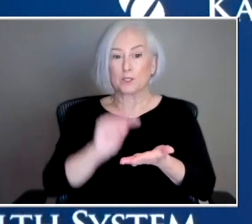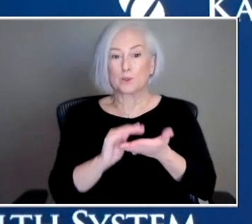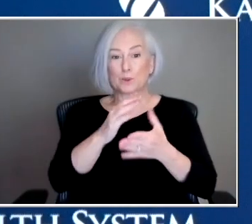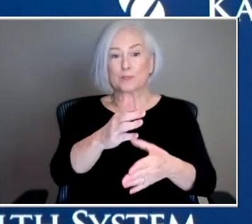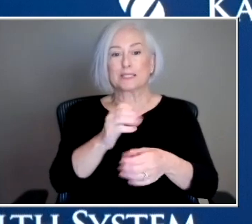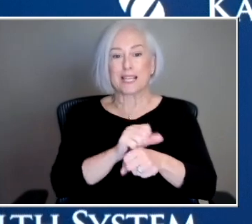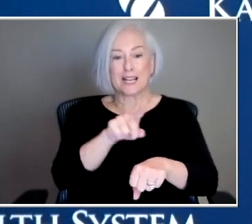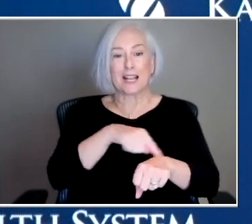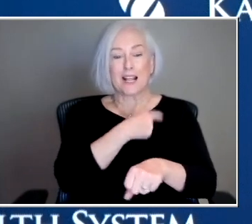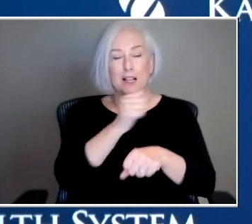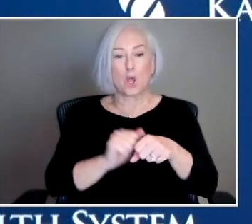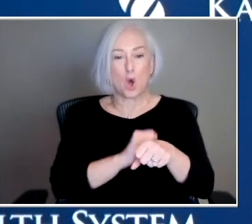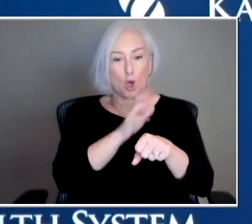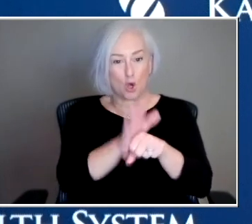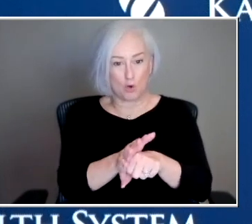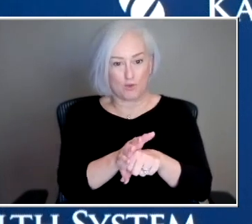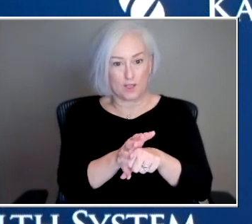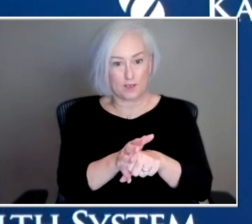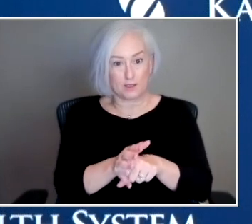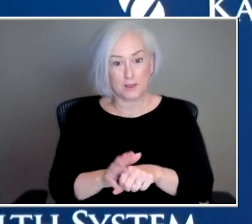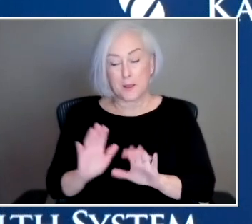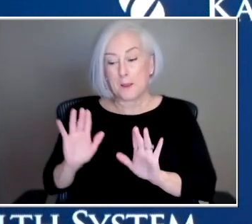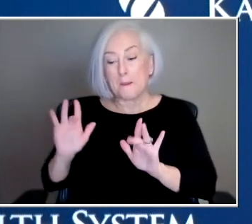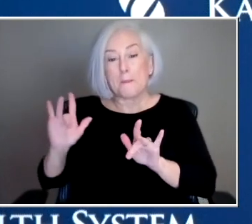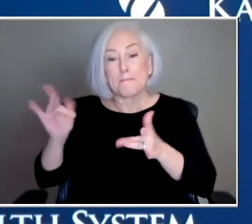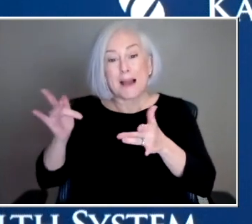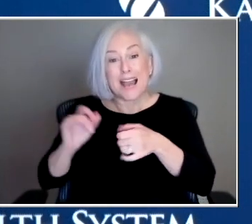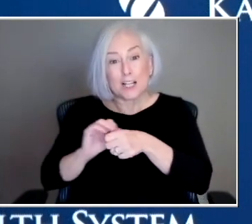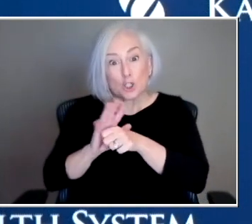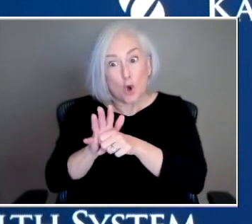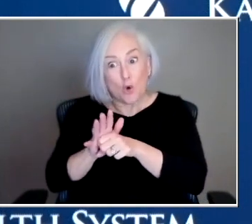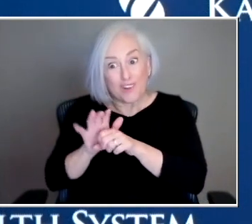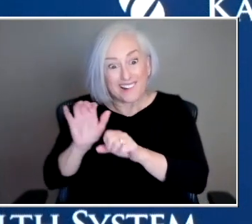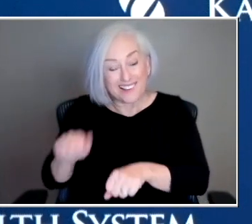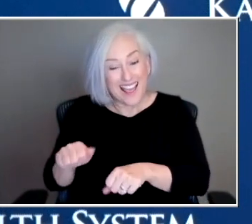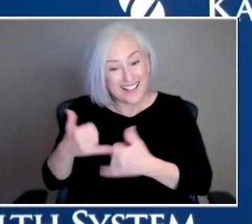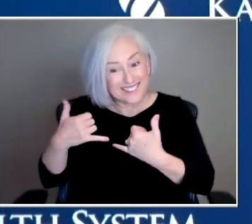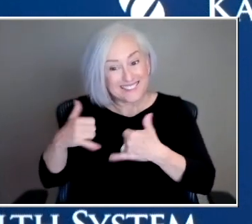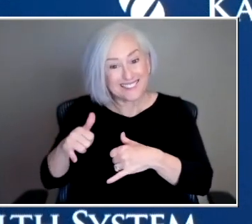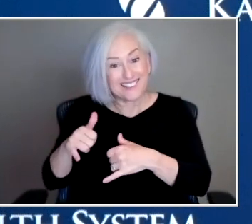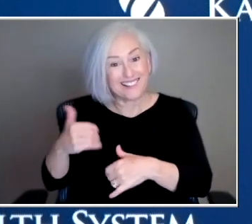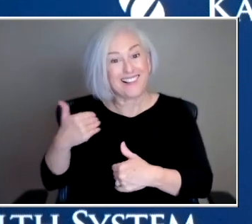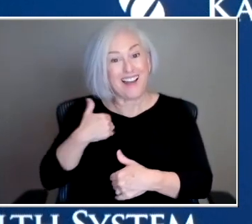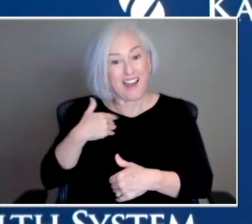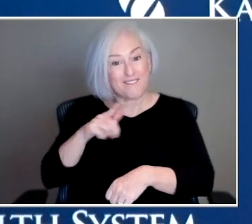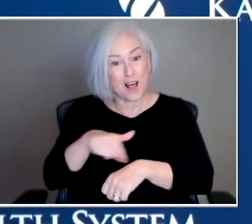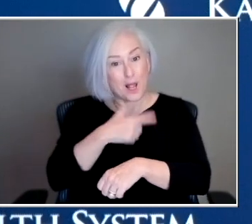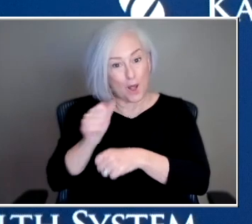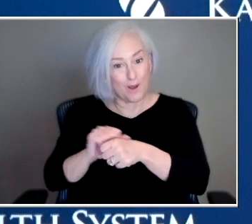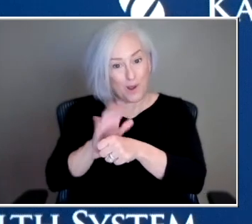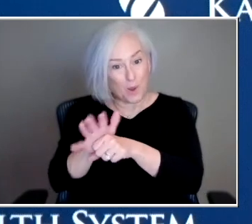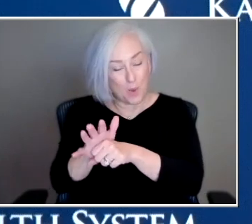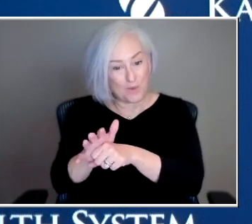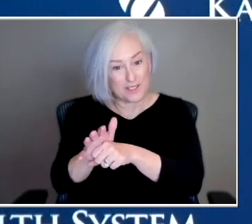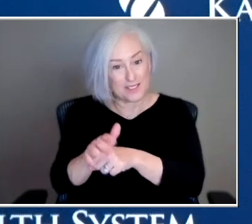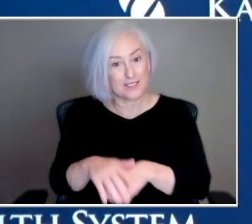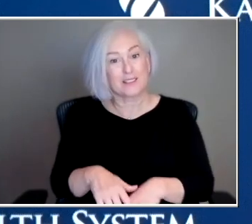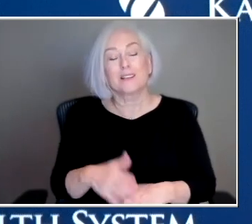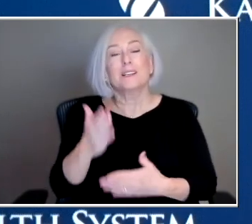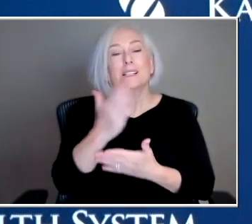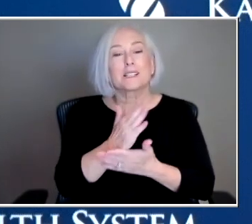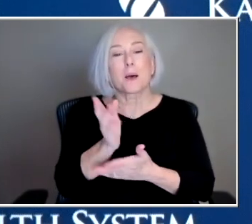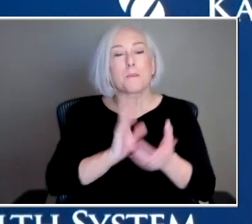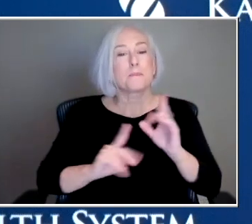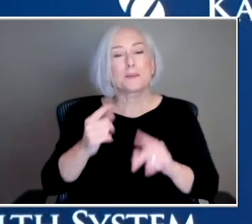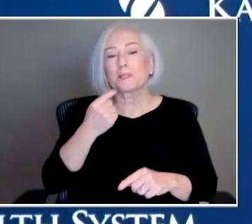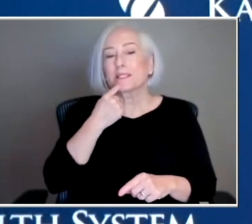COVID, you can get symptoms of long COVID. And even we've heard some people anecdotally also say their symptoms improved when